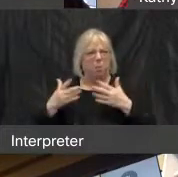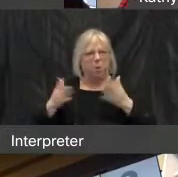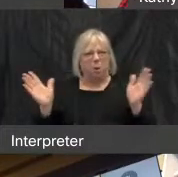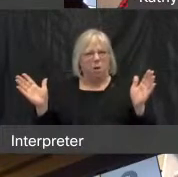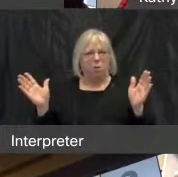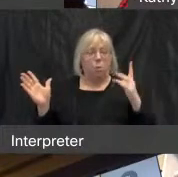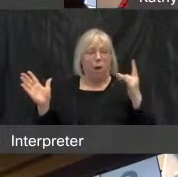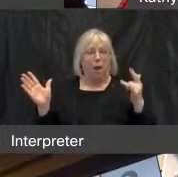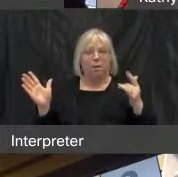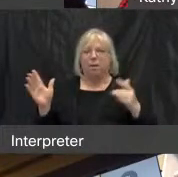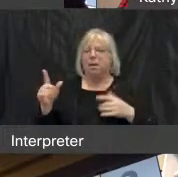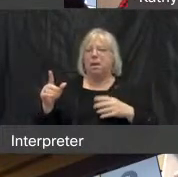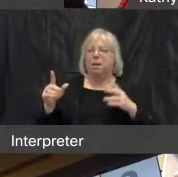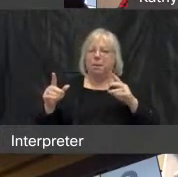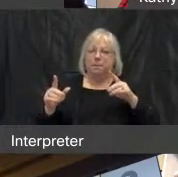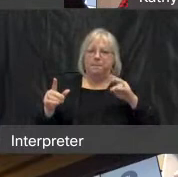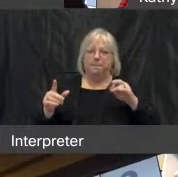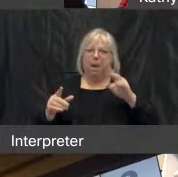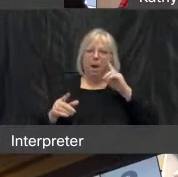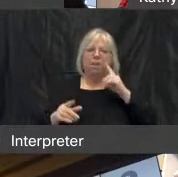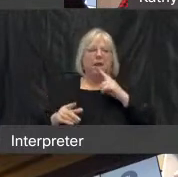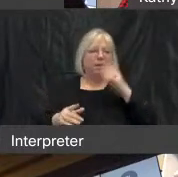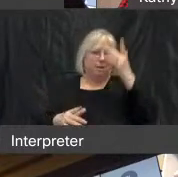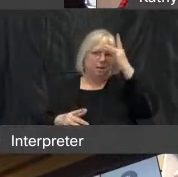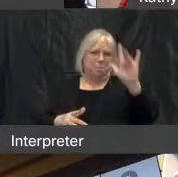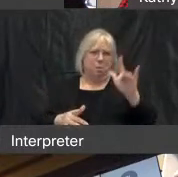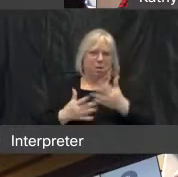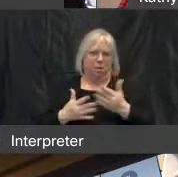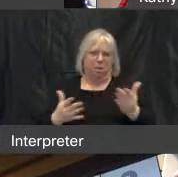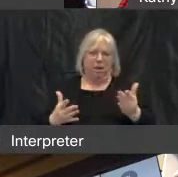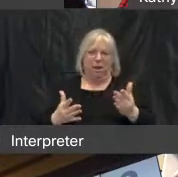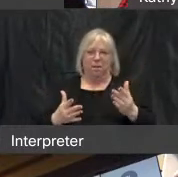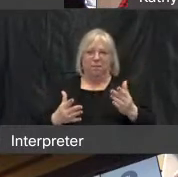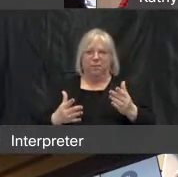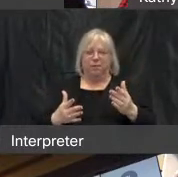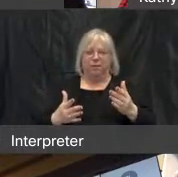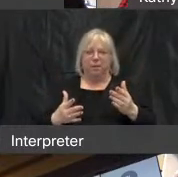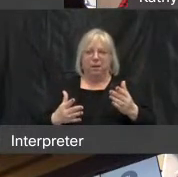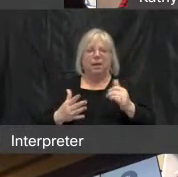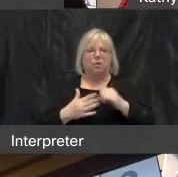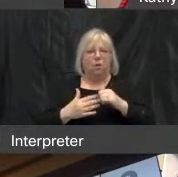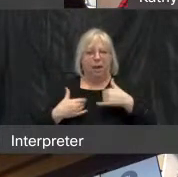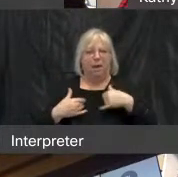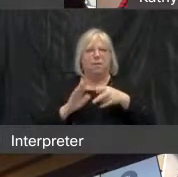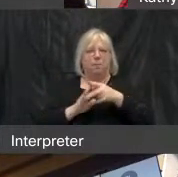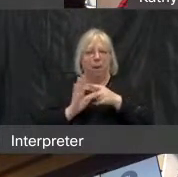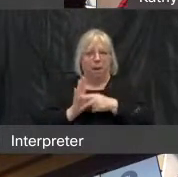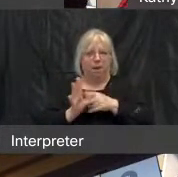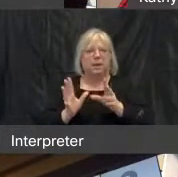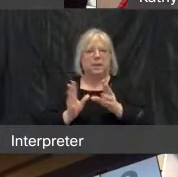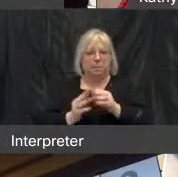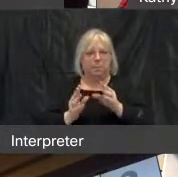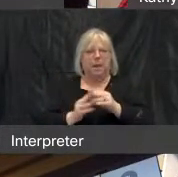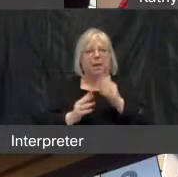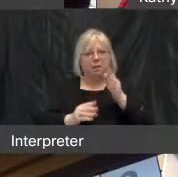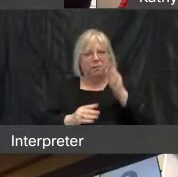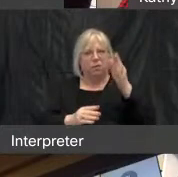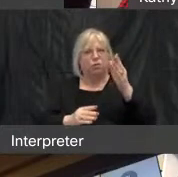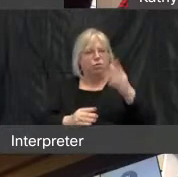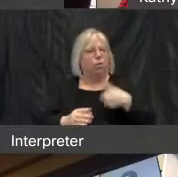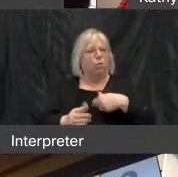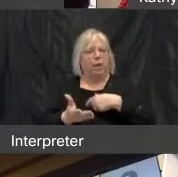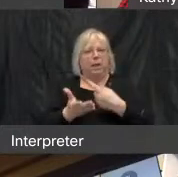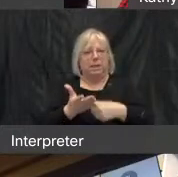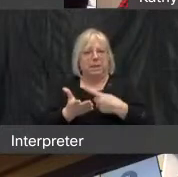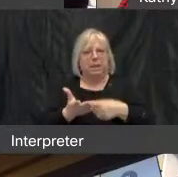So, Director, I think what may be prudent is at an upcoming policy meeting, we have those type of